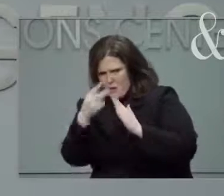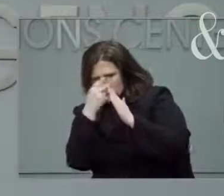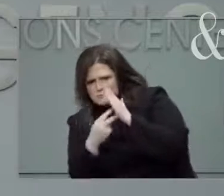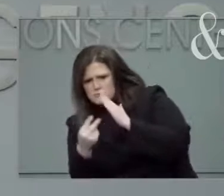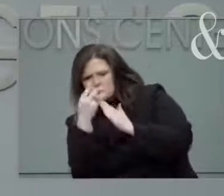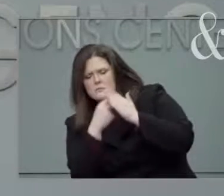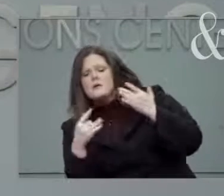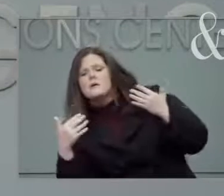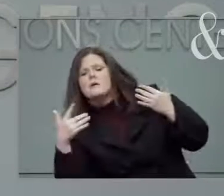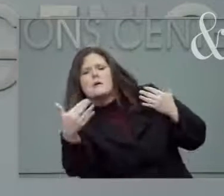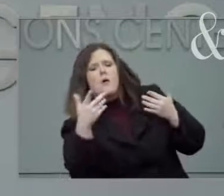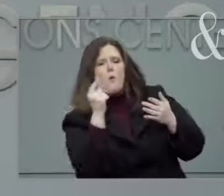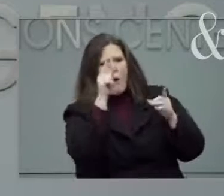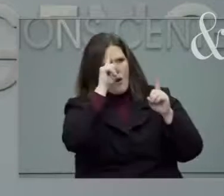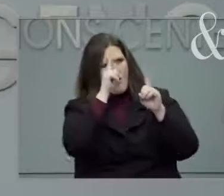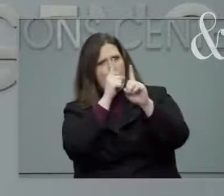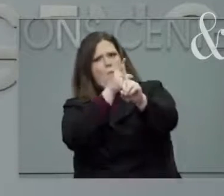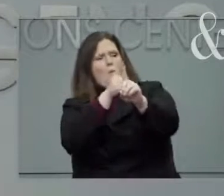Thanks.